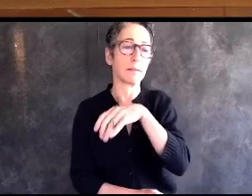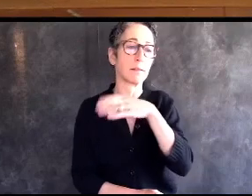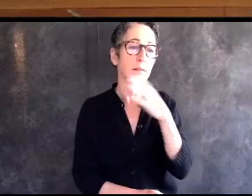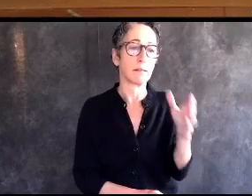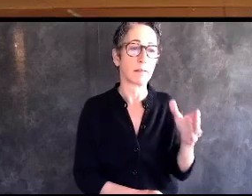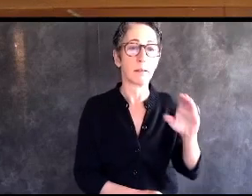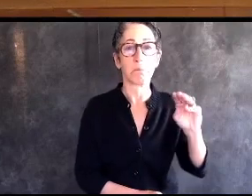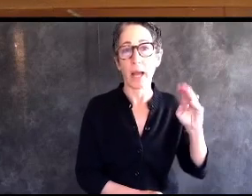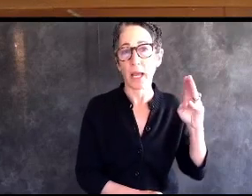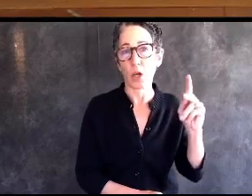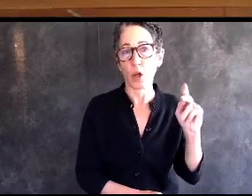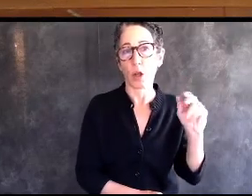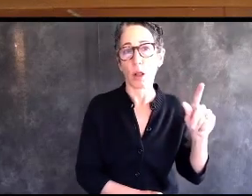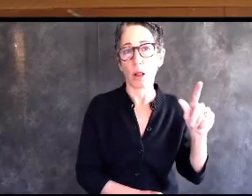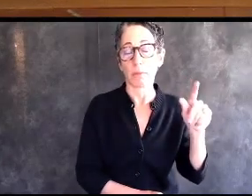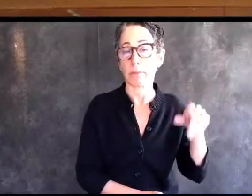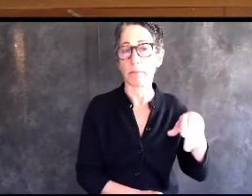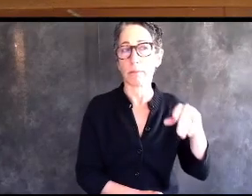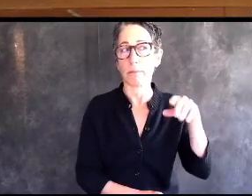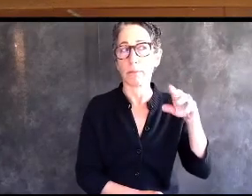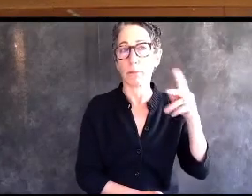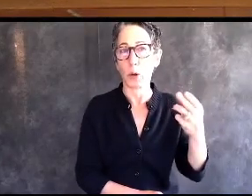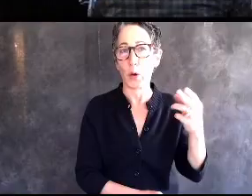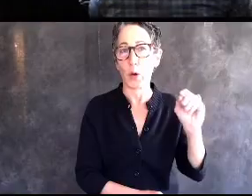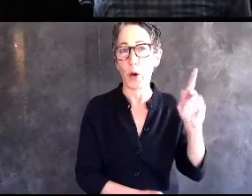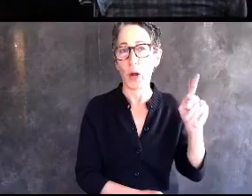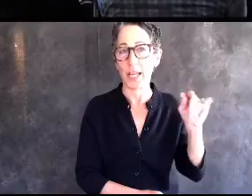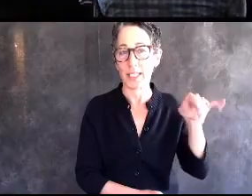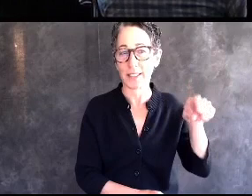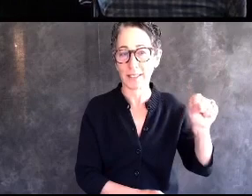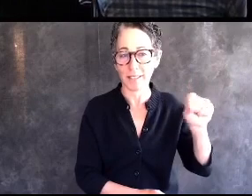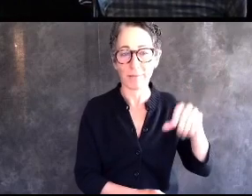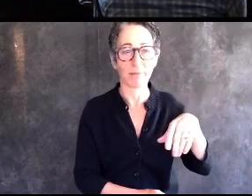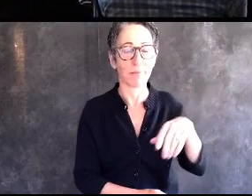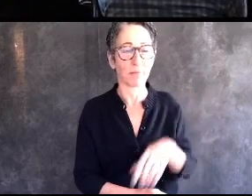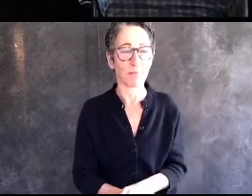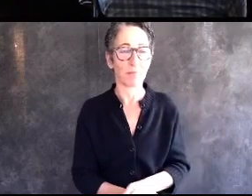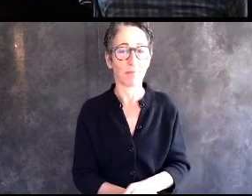Calkins, among others, I'm sure. So a shout out to all of them.